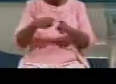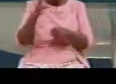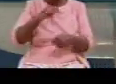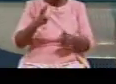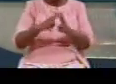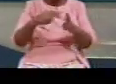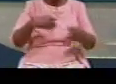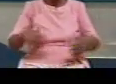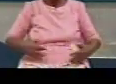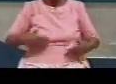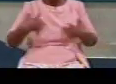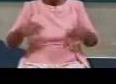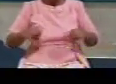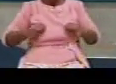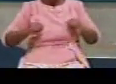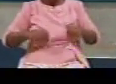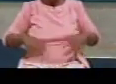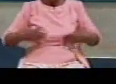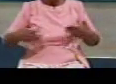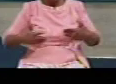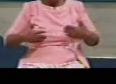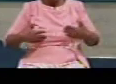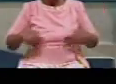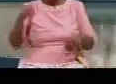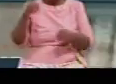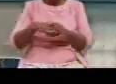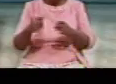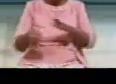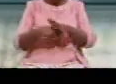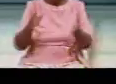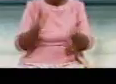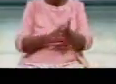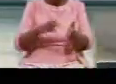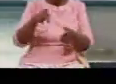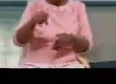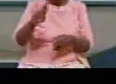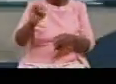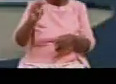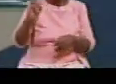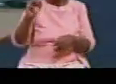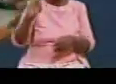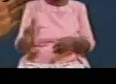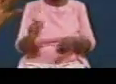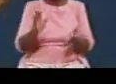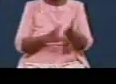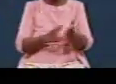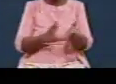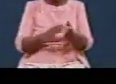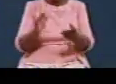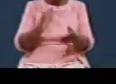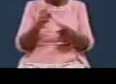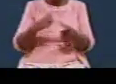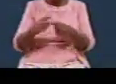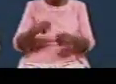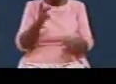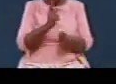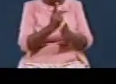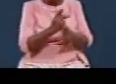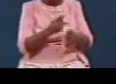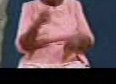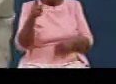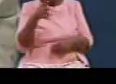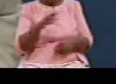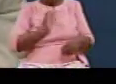some people, men, bachelors, that were supposed to be my guardian, and they were to help and